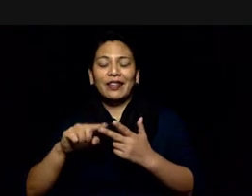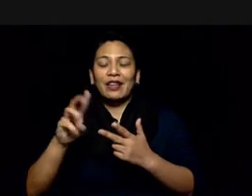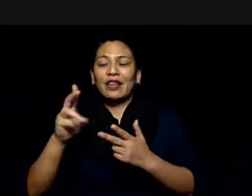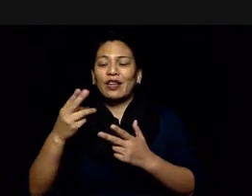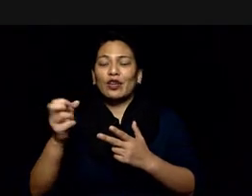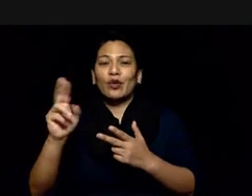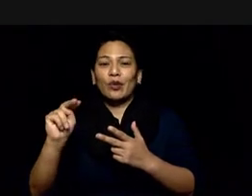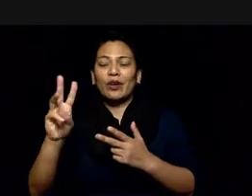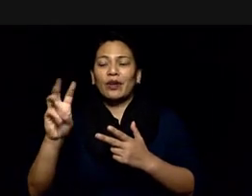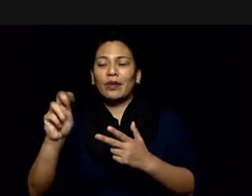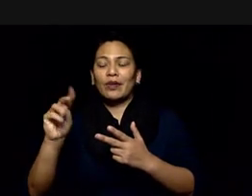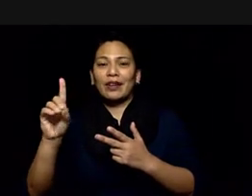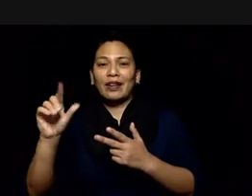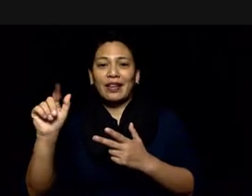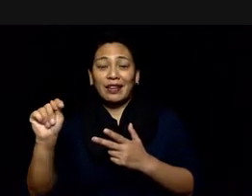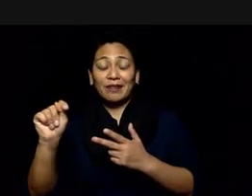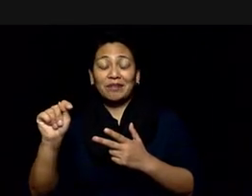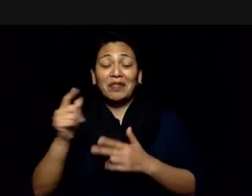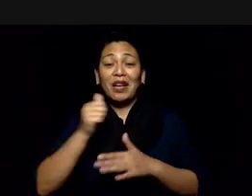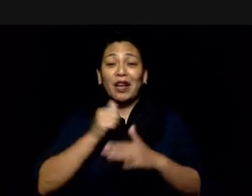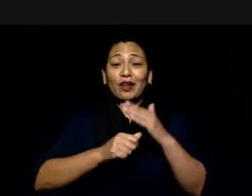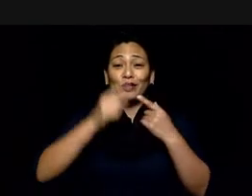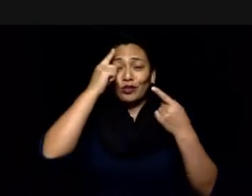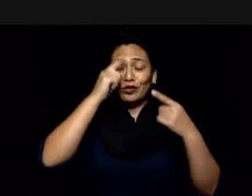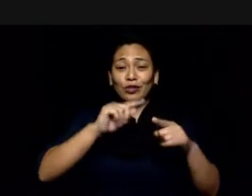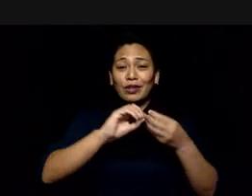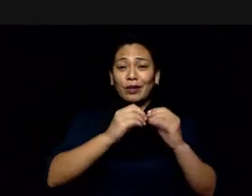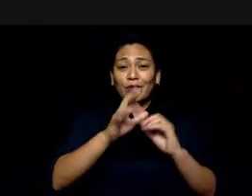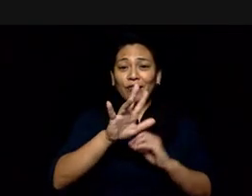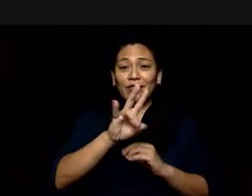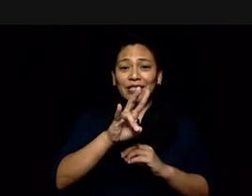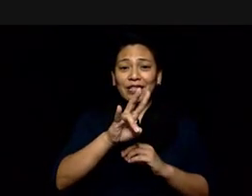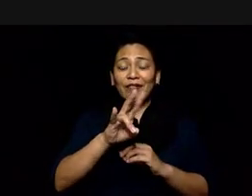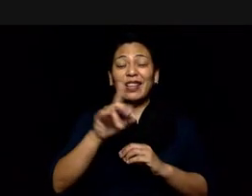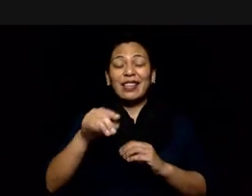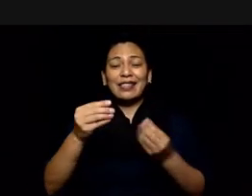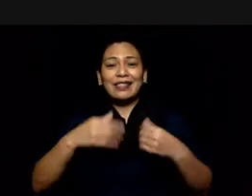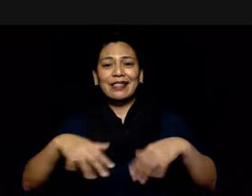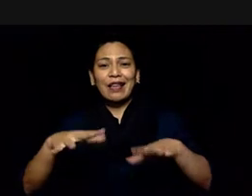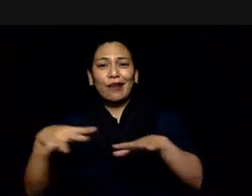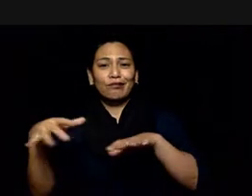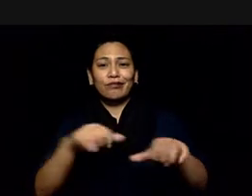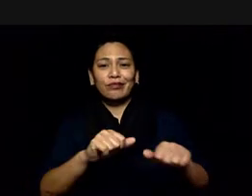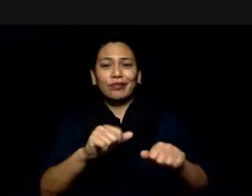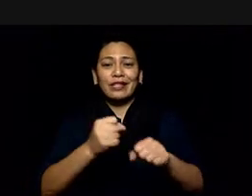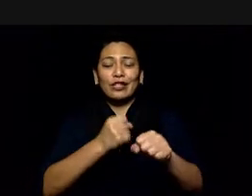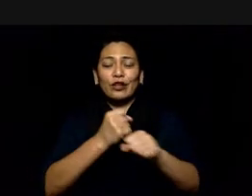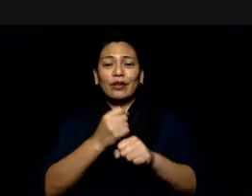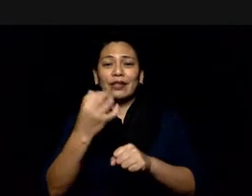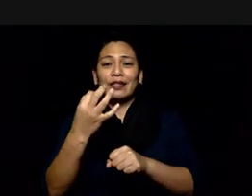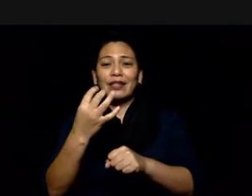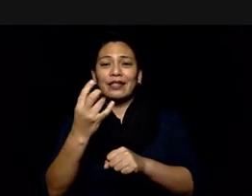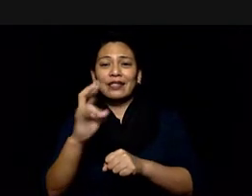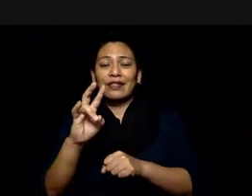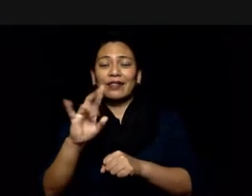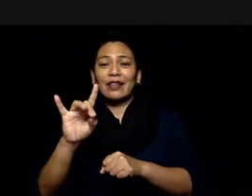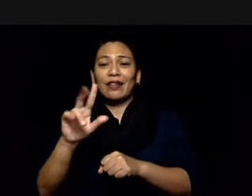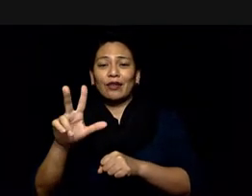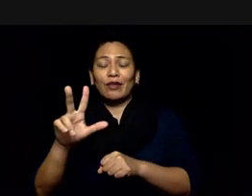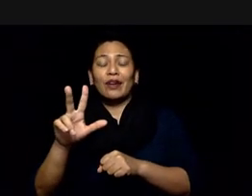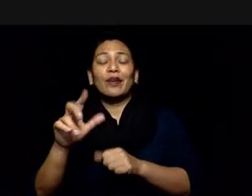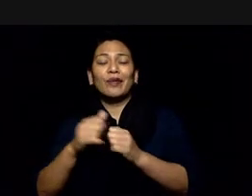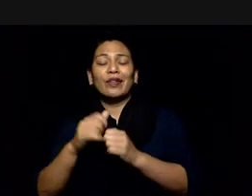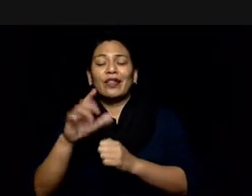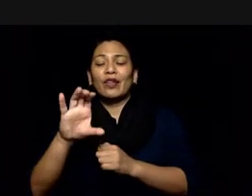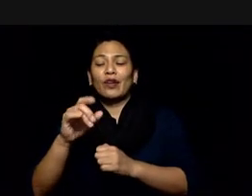Huron-Wendat. Kingston is covered by Treaty 57 and the territory was acquired in 1783 in Crawford's